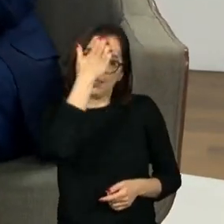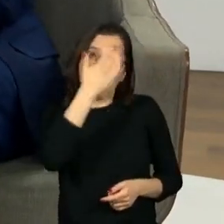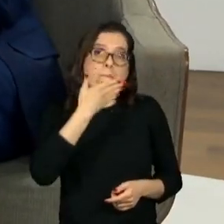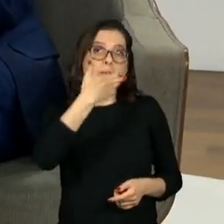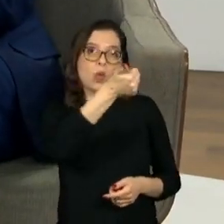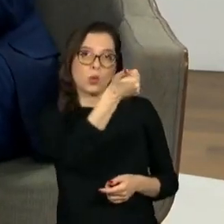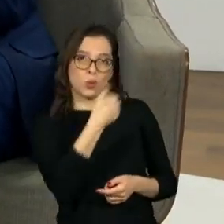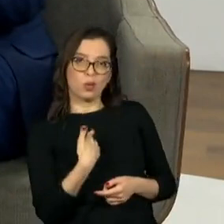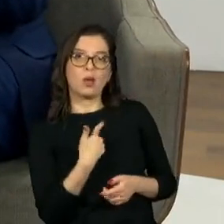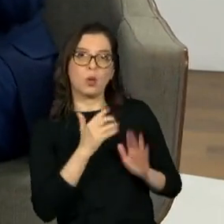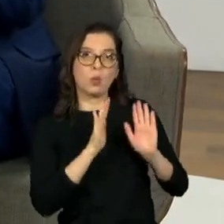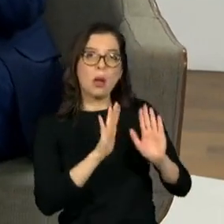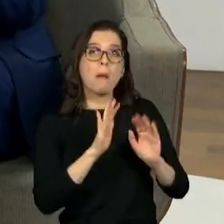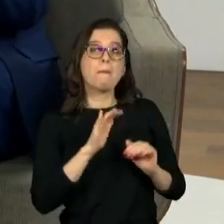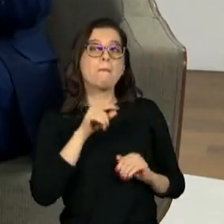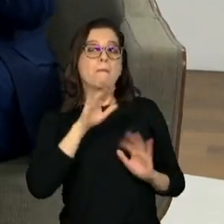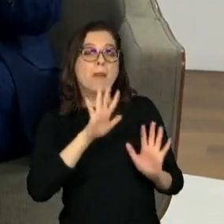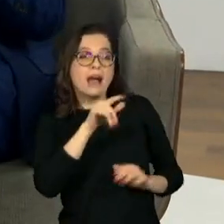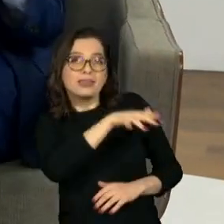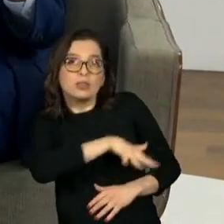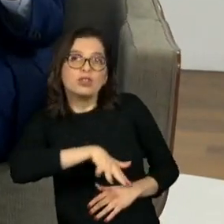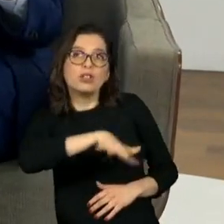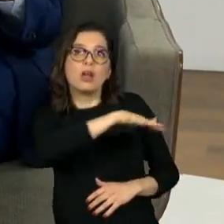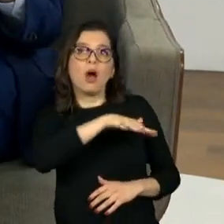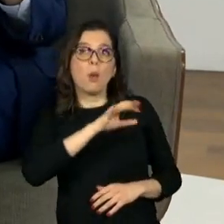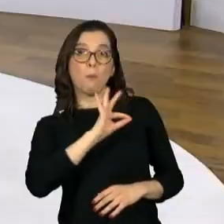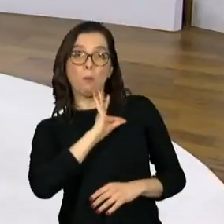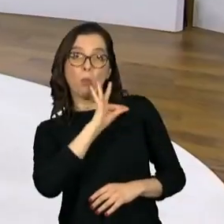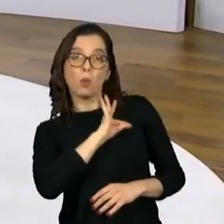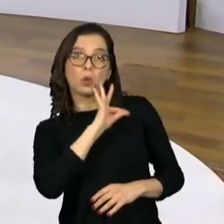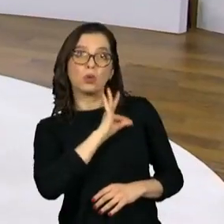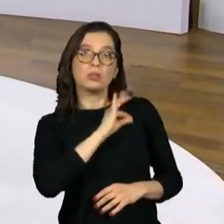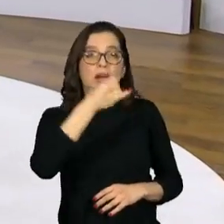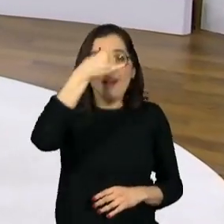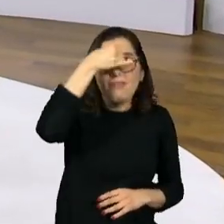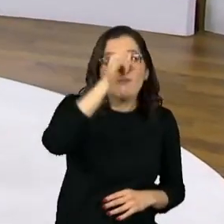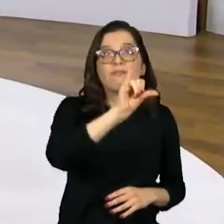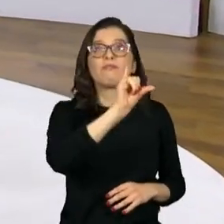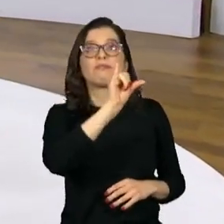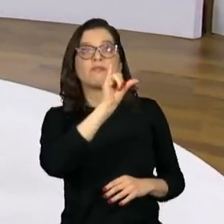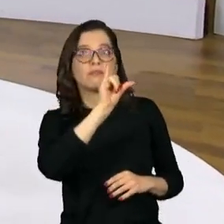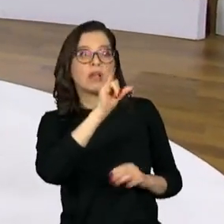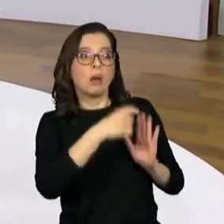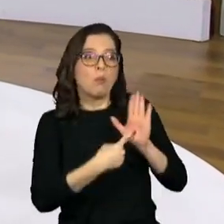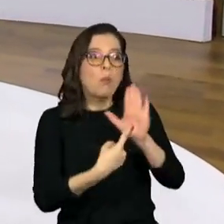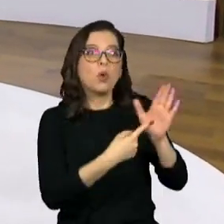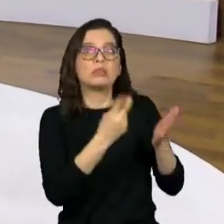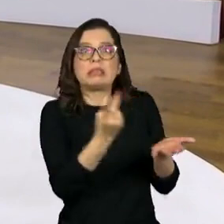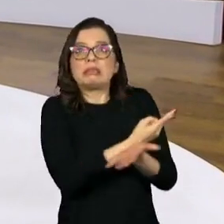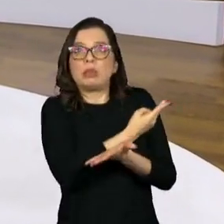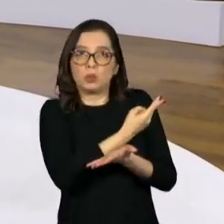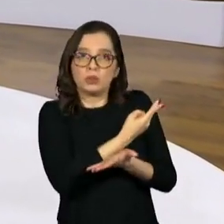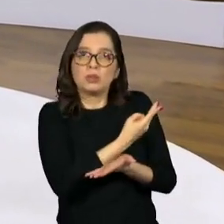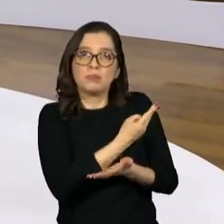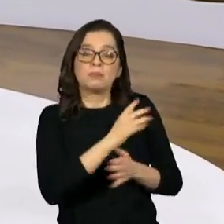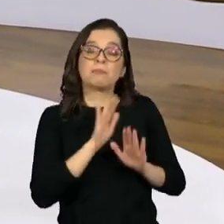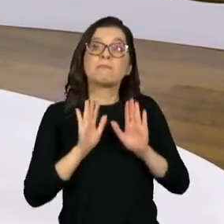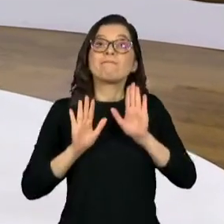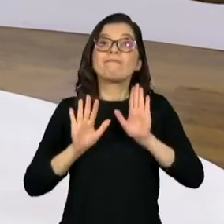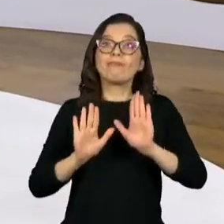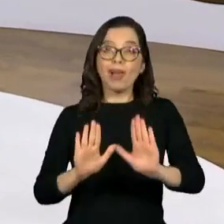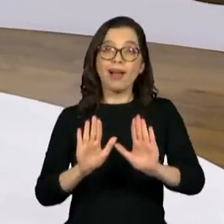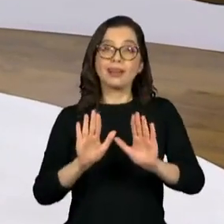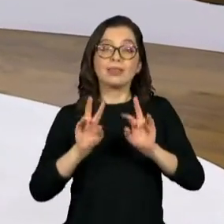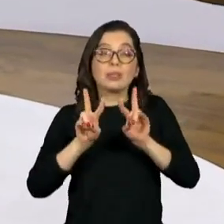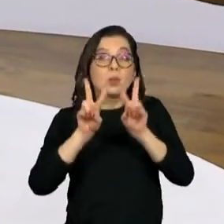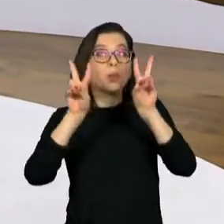better than me. But that's at the level of law enforcement and preparing for demonstrations. But there's a